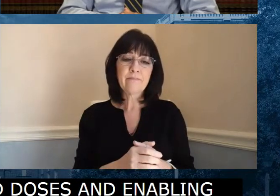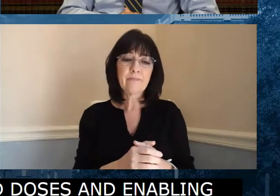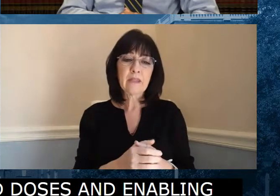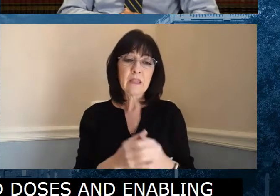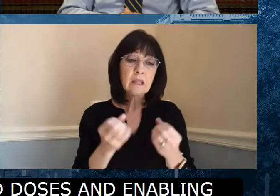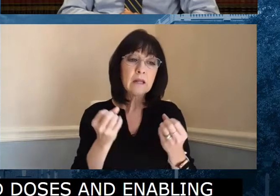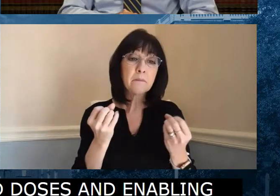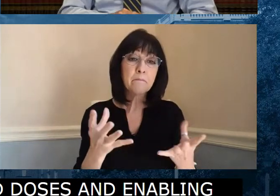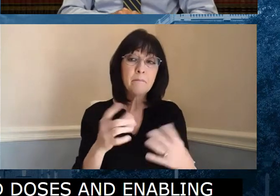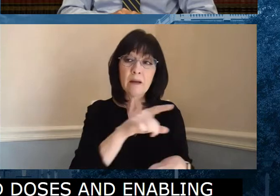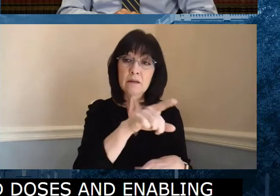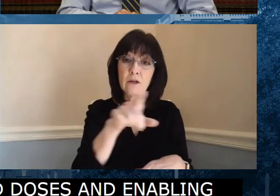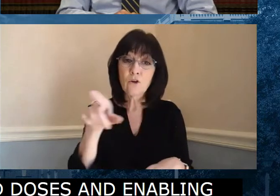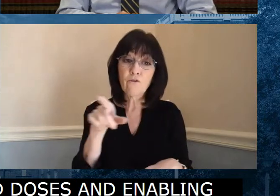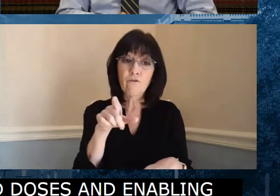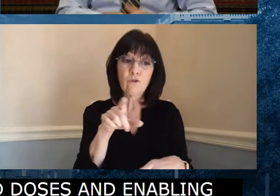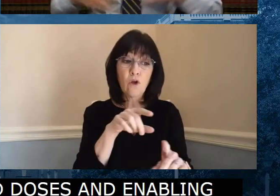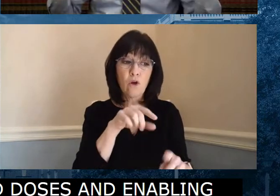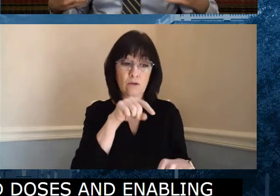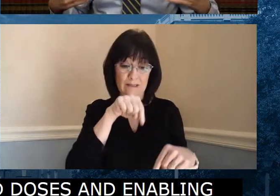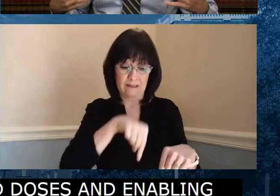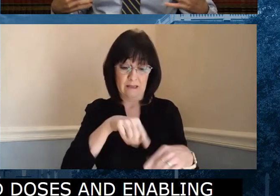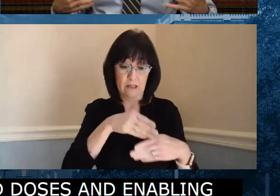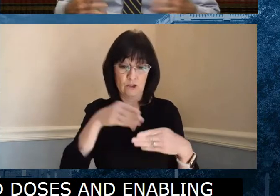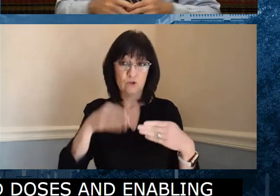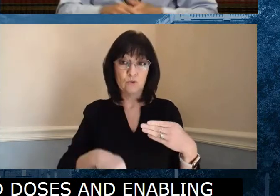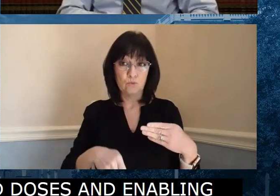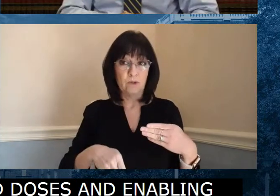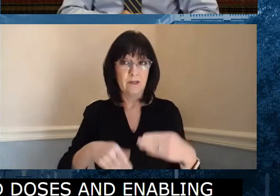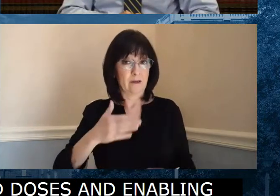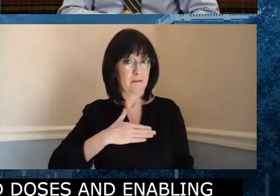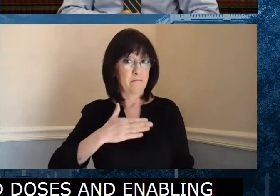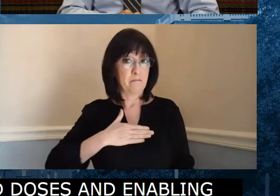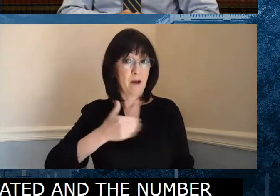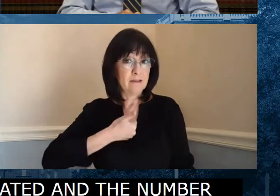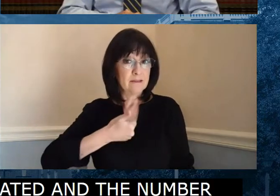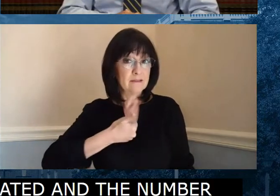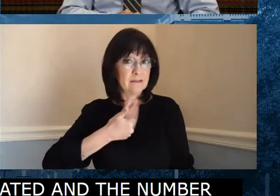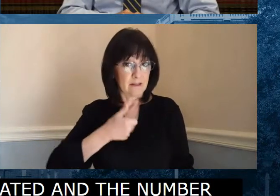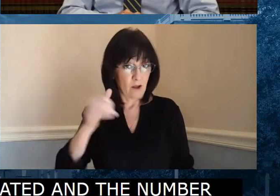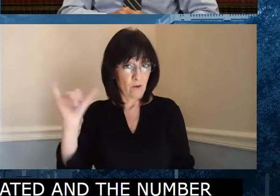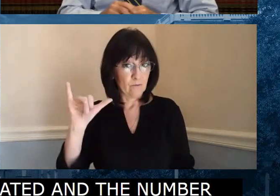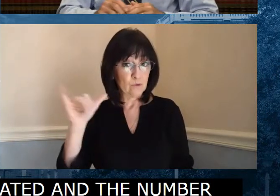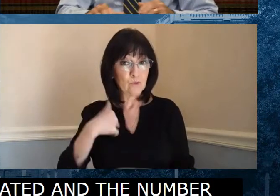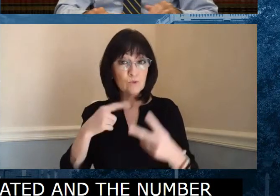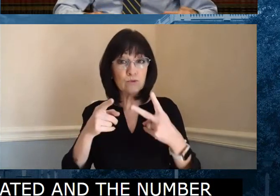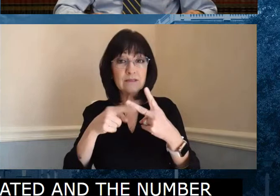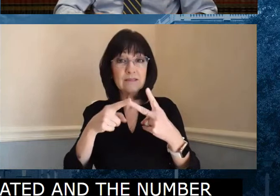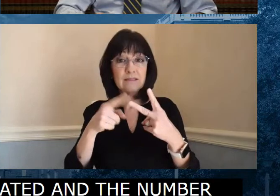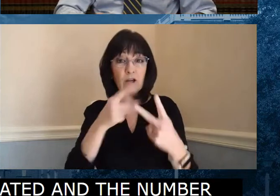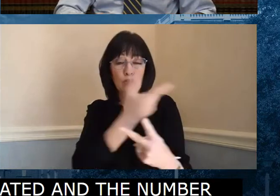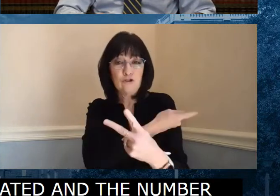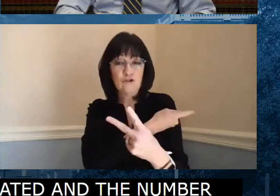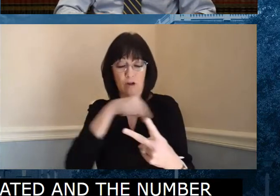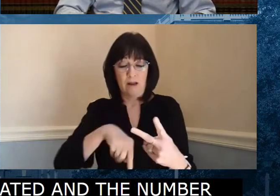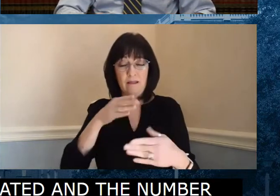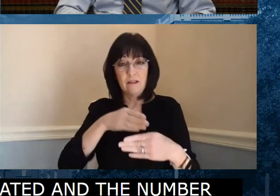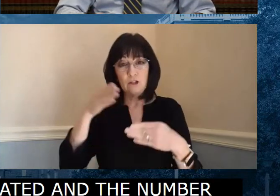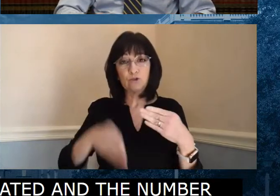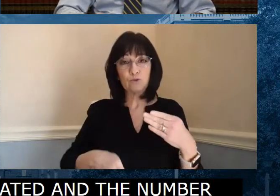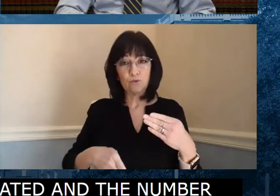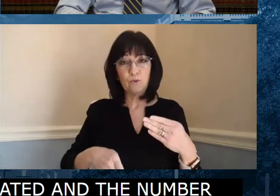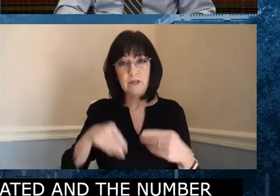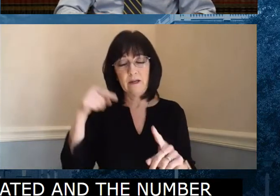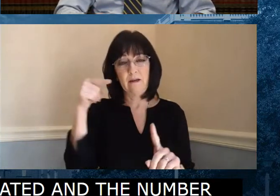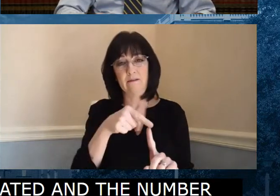doses that will be administered at Dover Downs this weekend, including my own second dose, will be second doses as well. Again, pushing that number